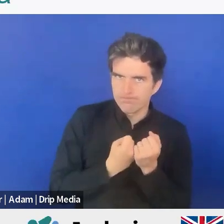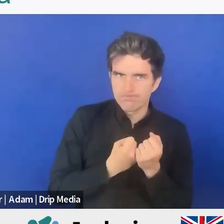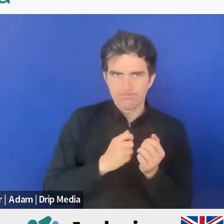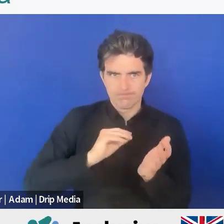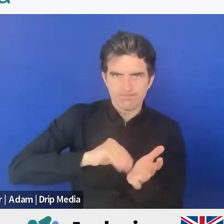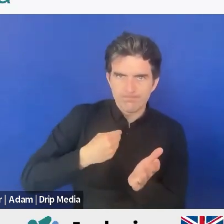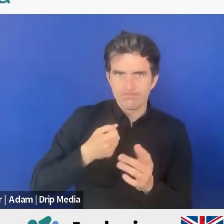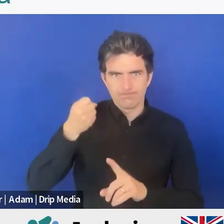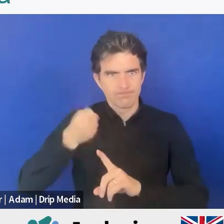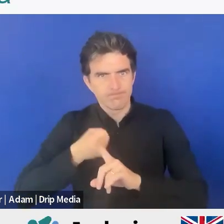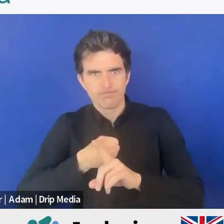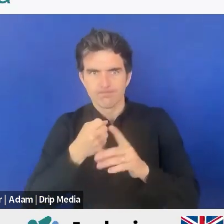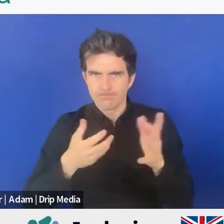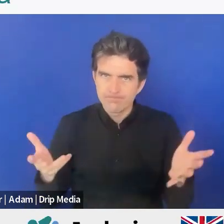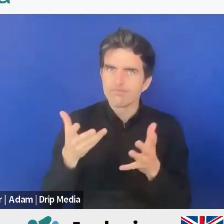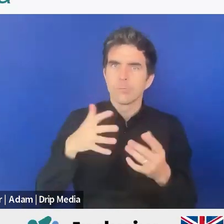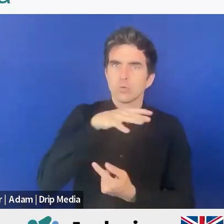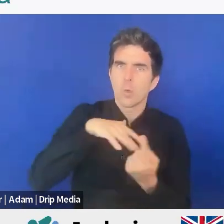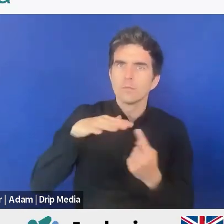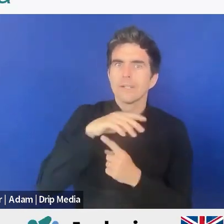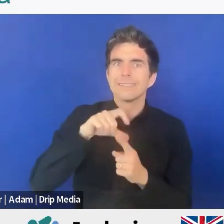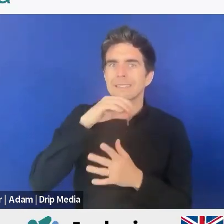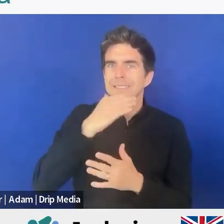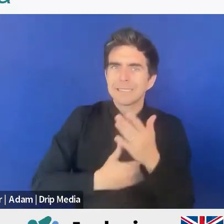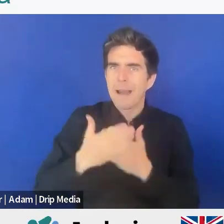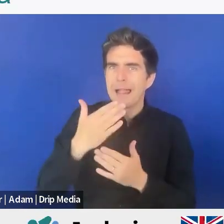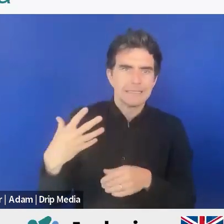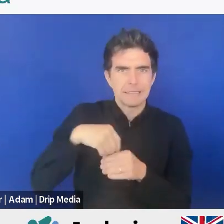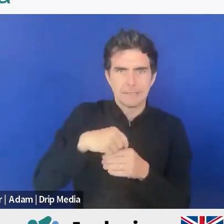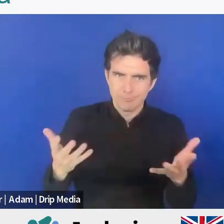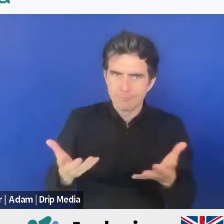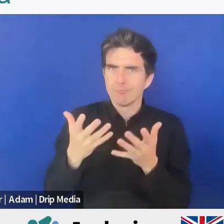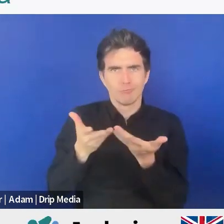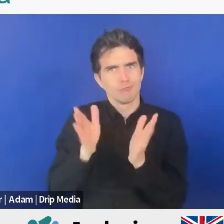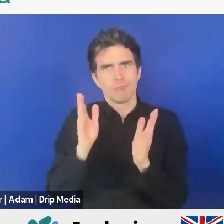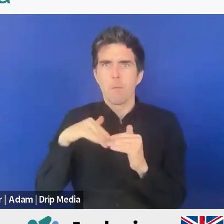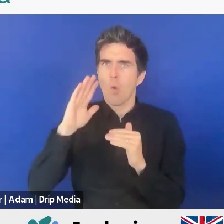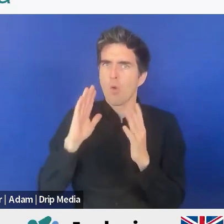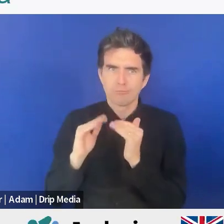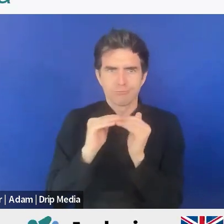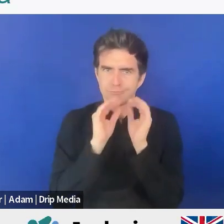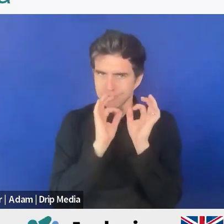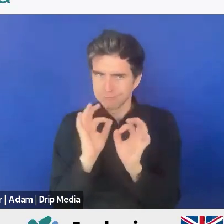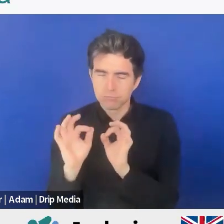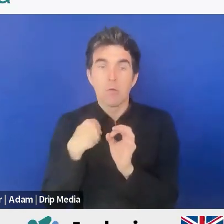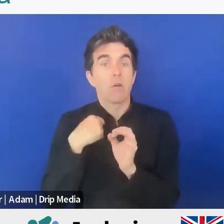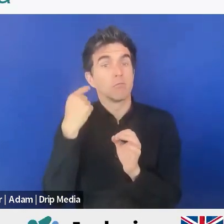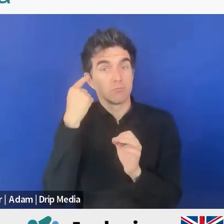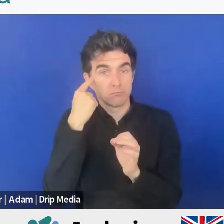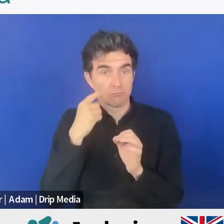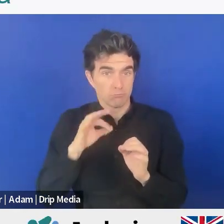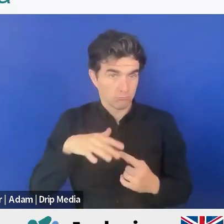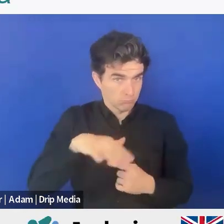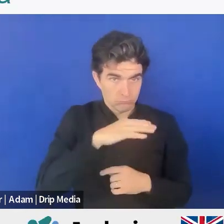gender equality issues. But it's by engaging locally with those